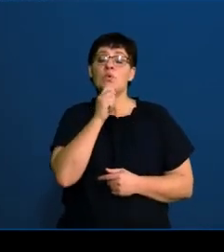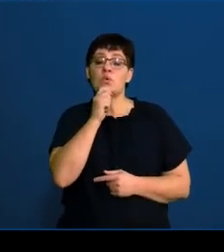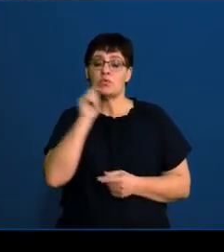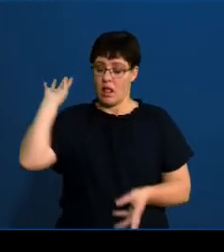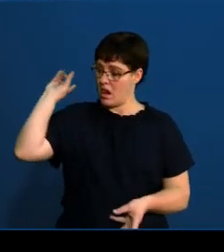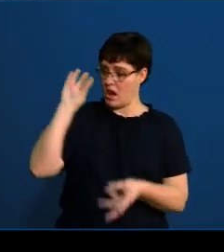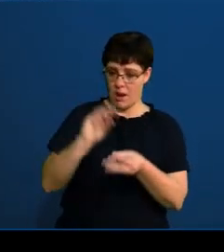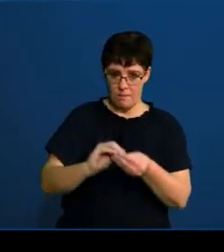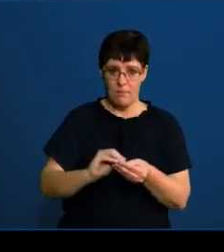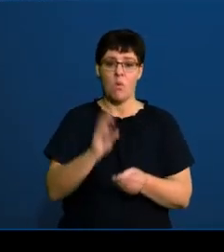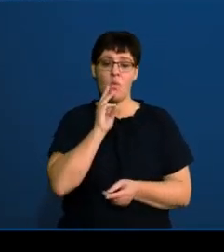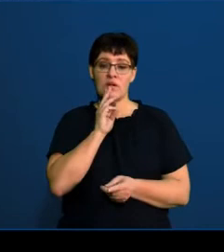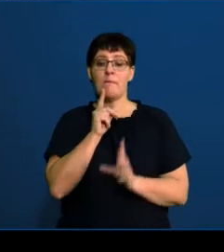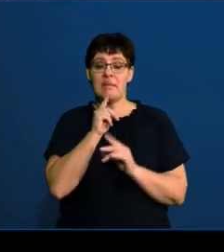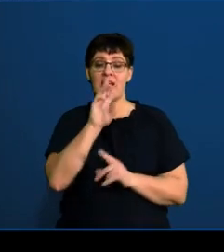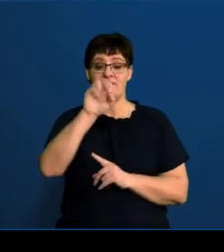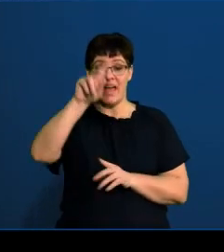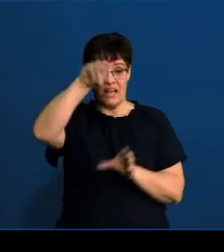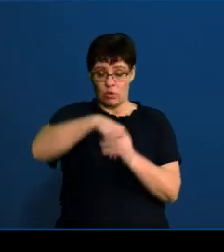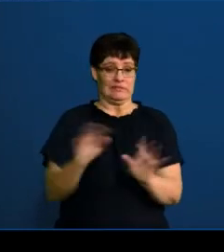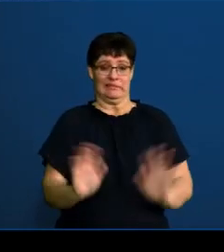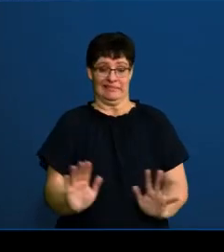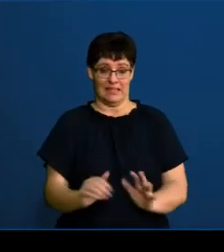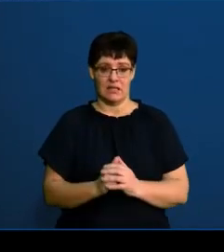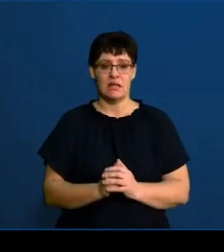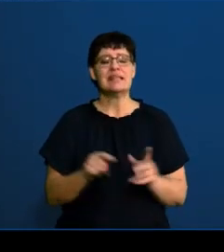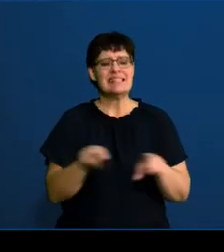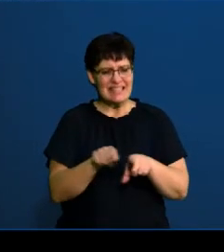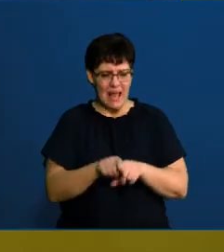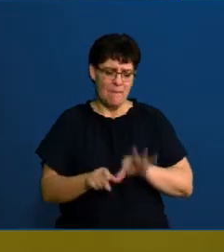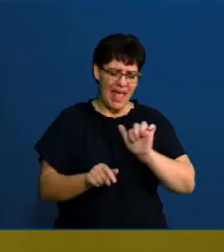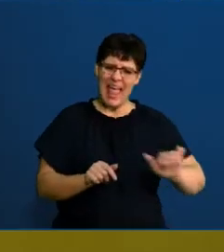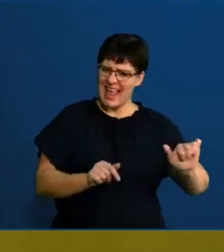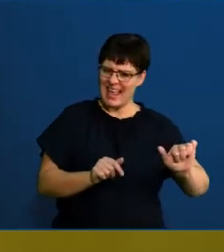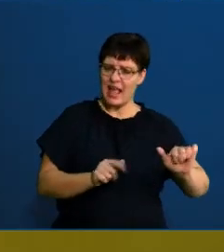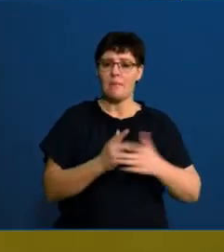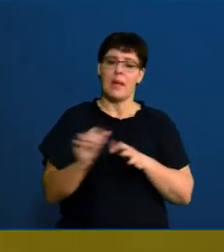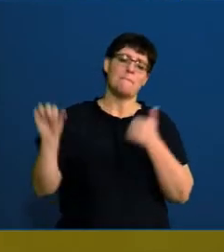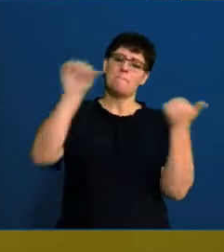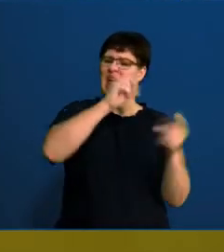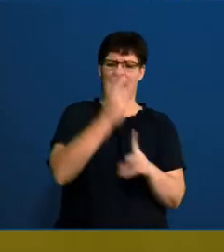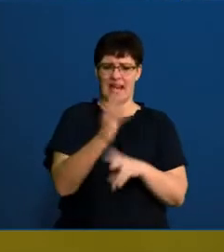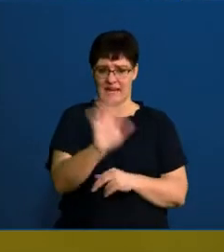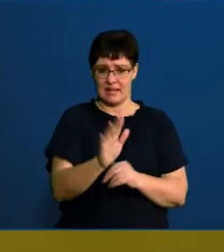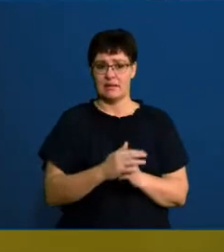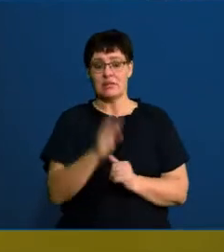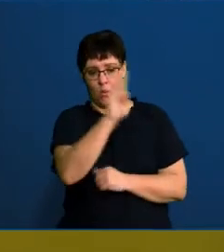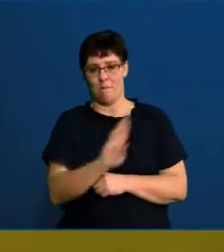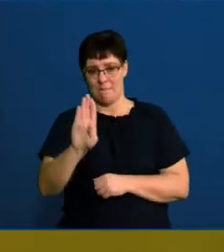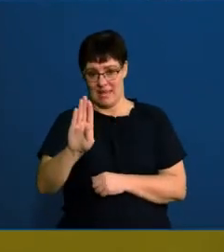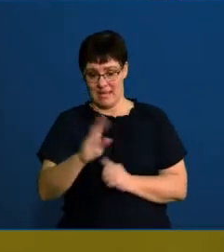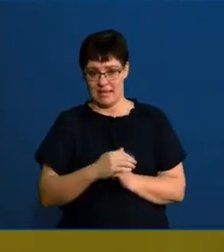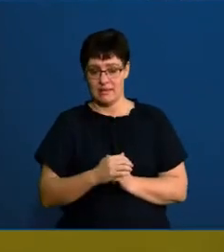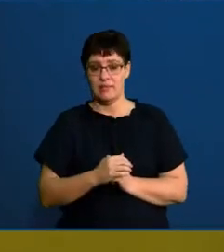is also excluding VAT. And now it's B. Very similar to the A that I just showed you. I'm not going to go back there now. I'm going to show